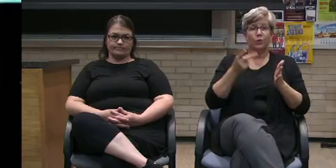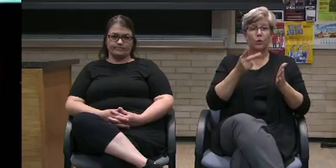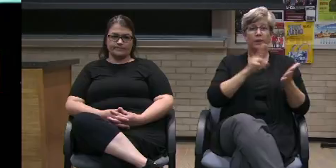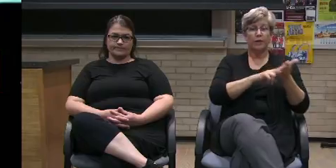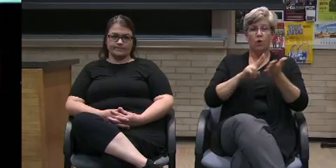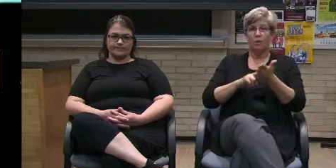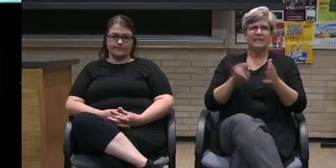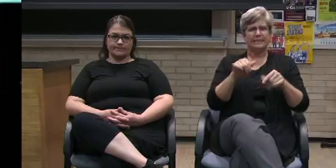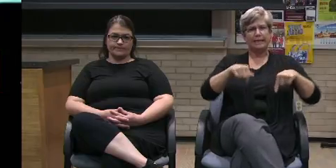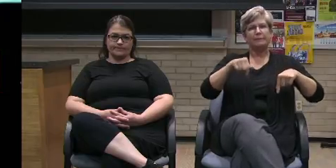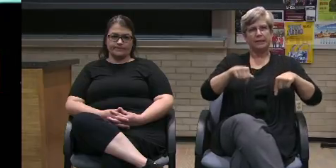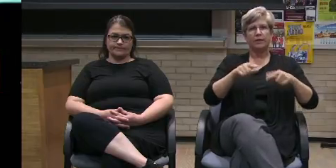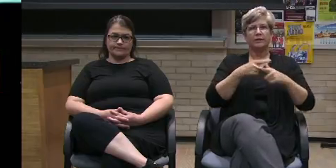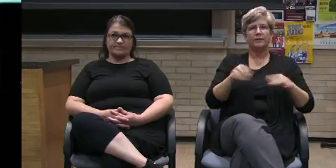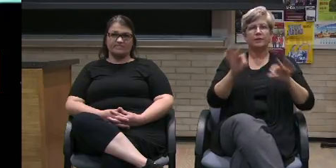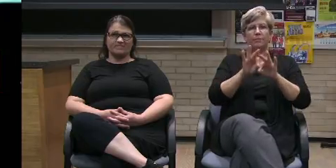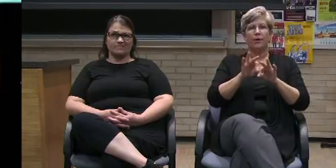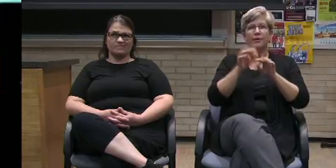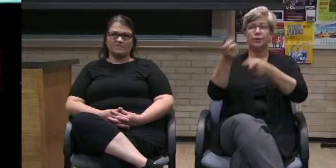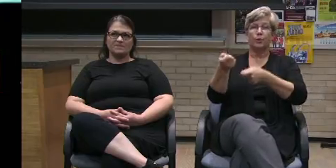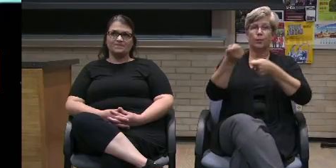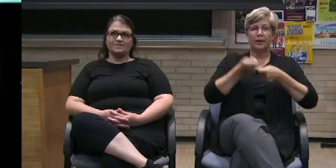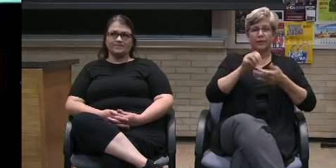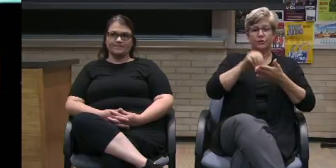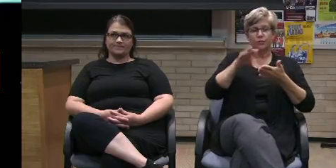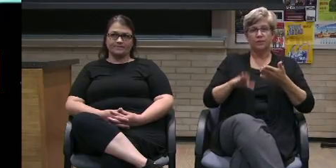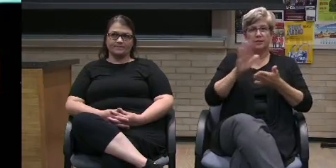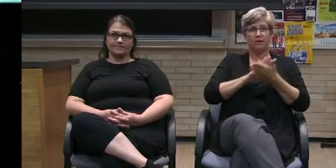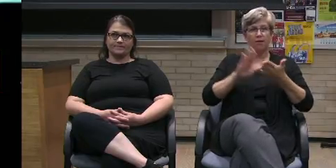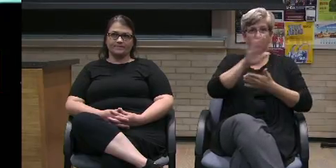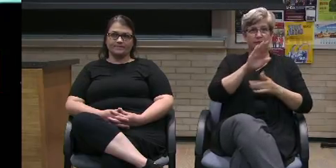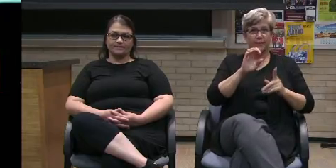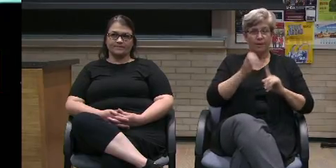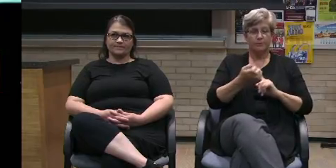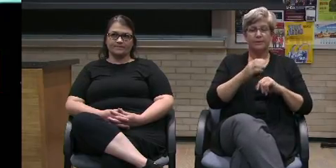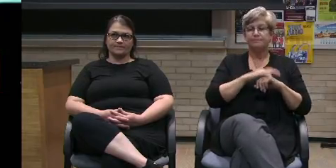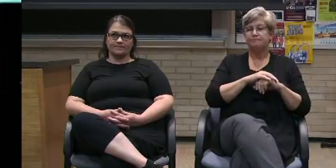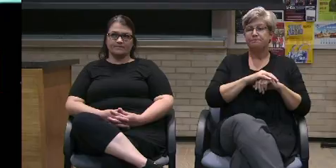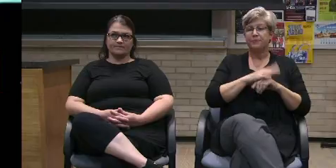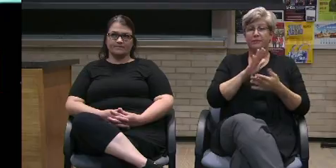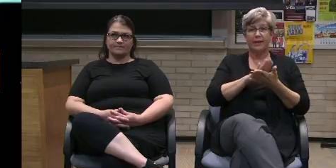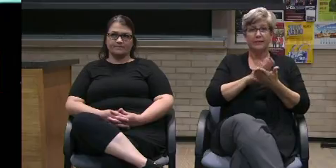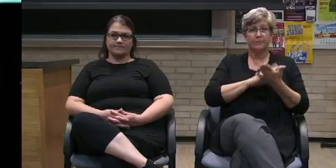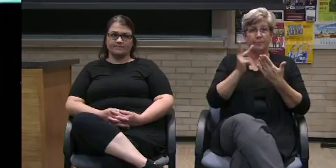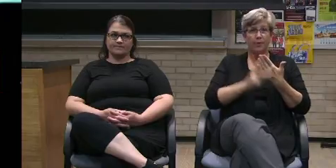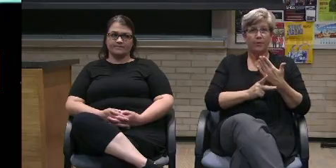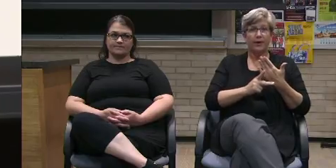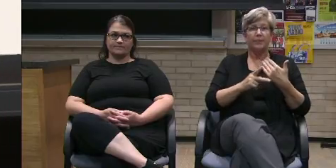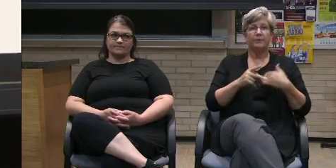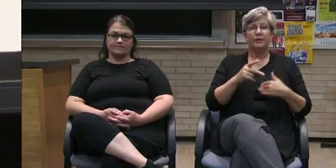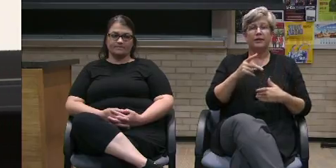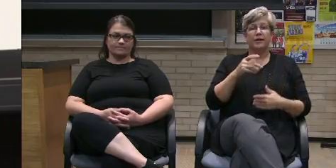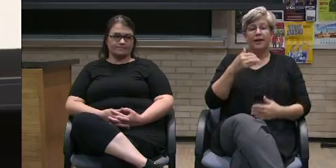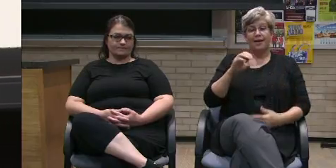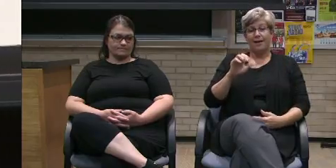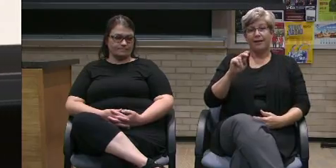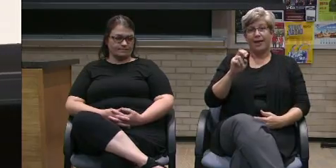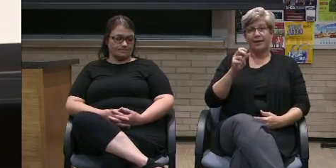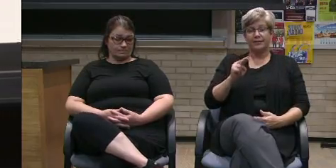those students into the college environment. And academic programming, we have, at Canton, we have Engineers